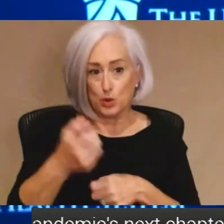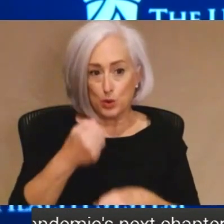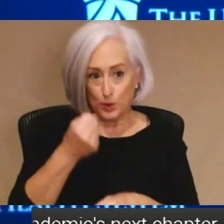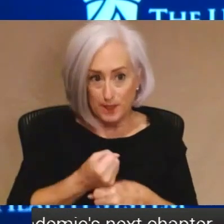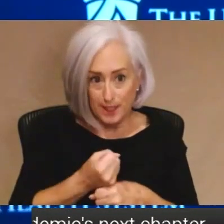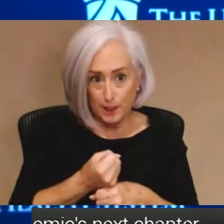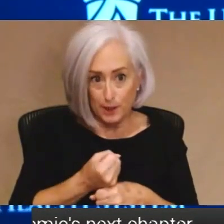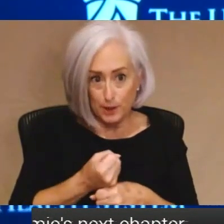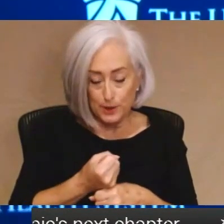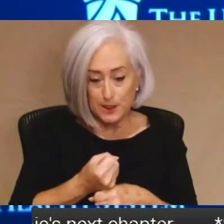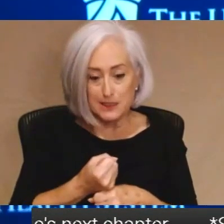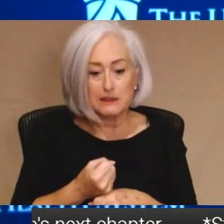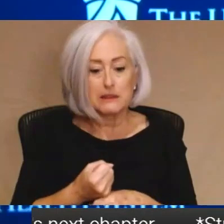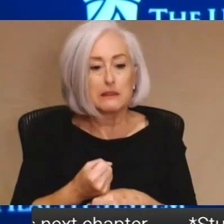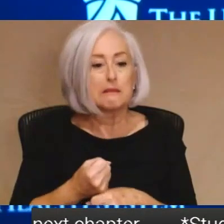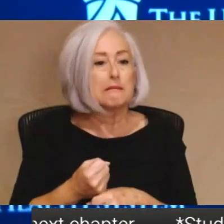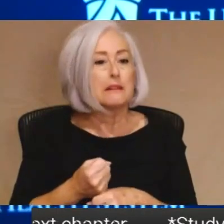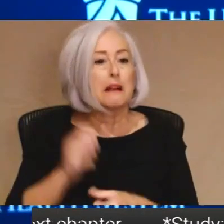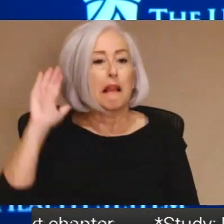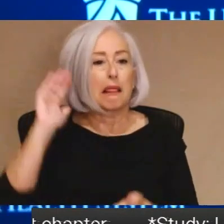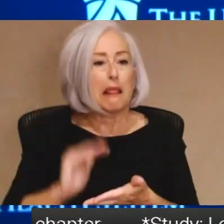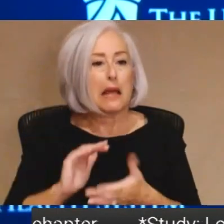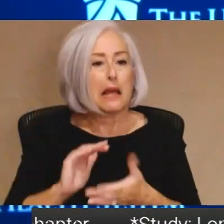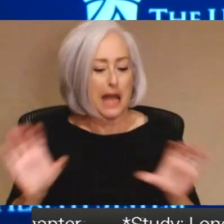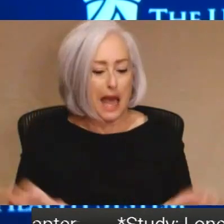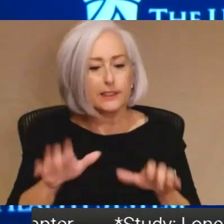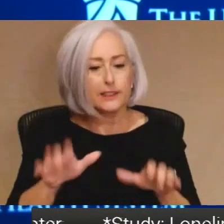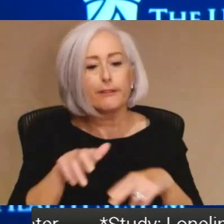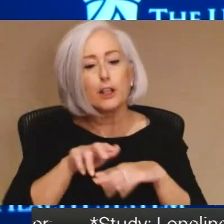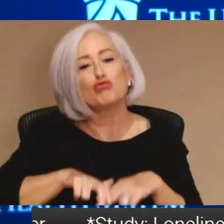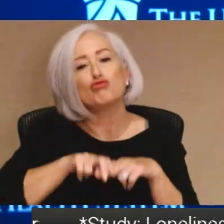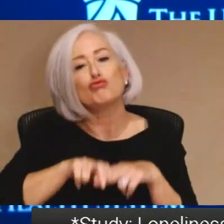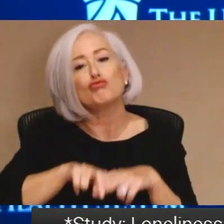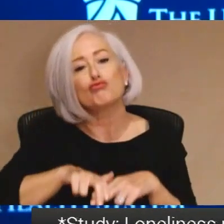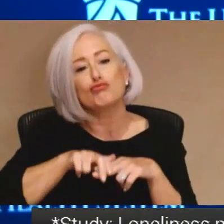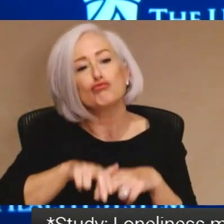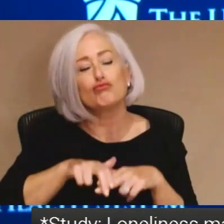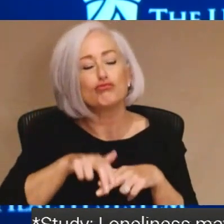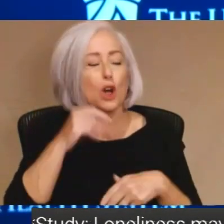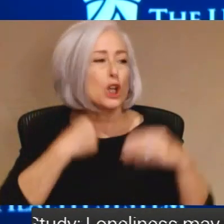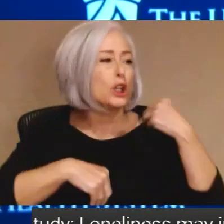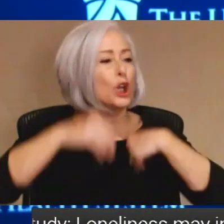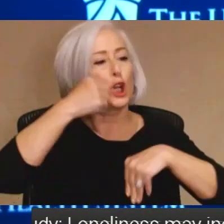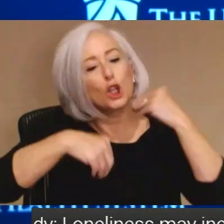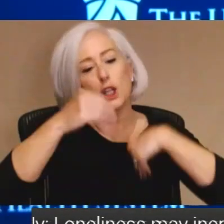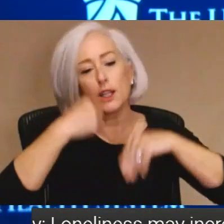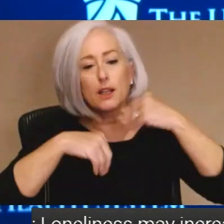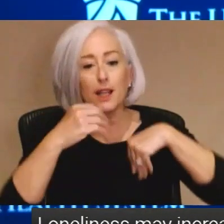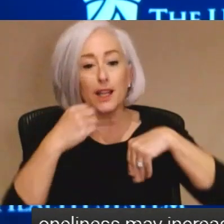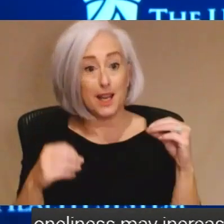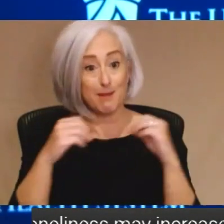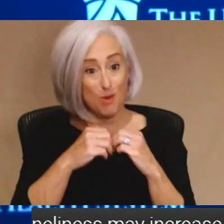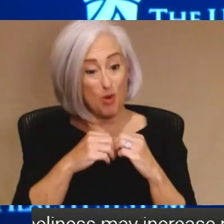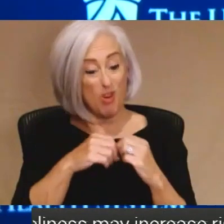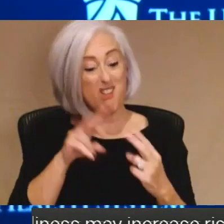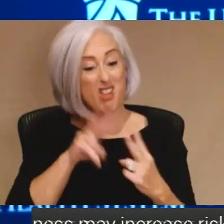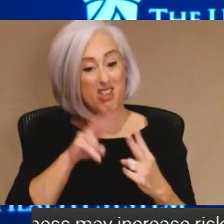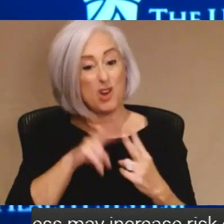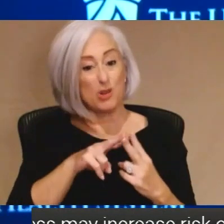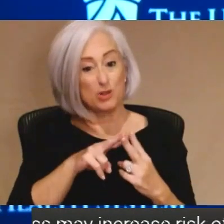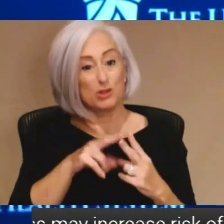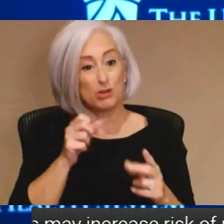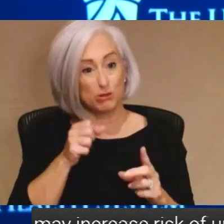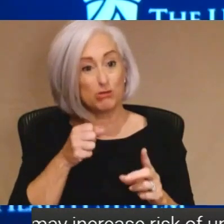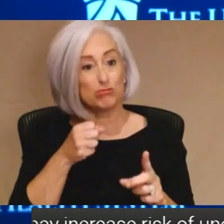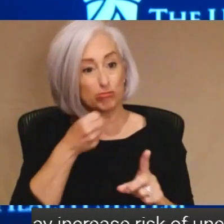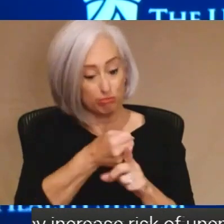activity, sitting around the house, just more and more eating, and the part of it that is due to weighing too much, having too much weight